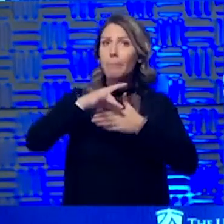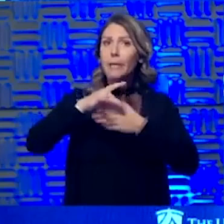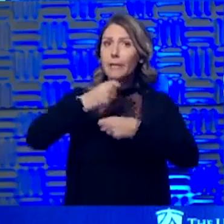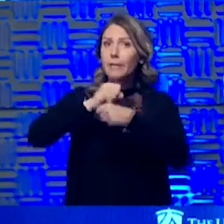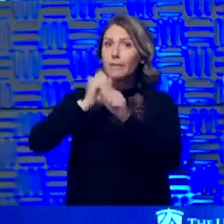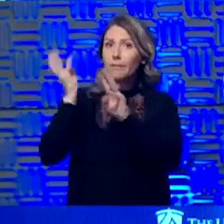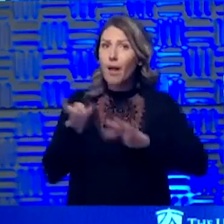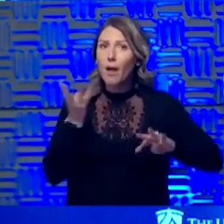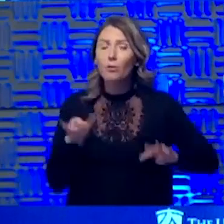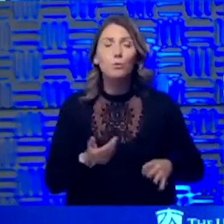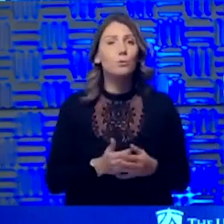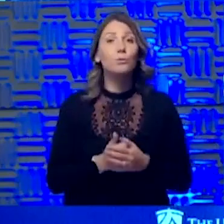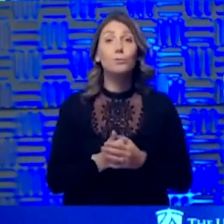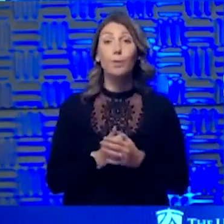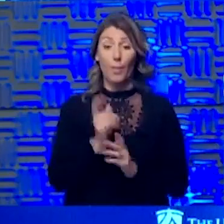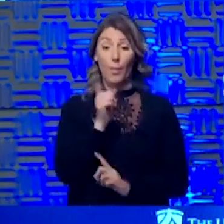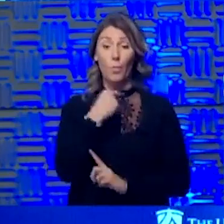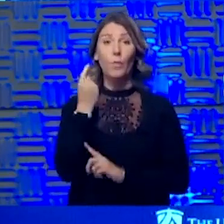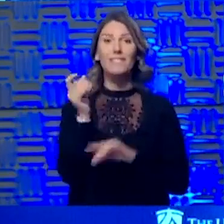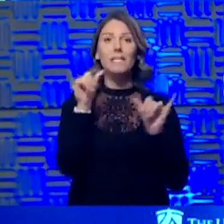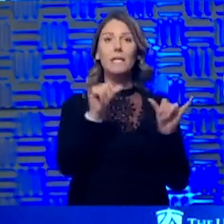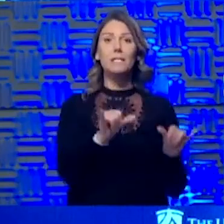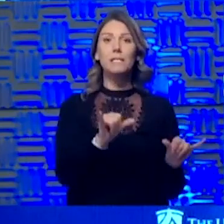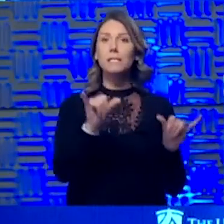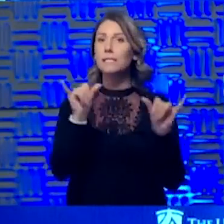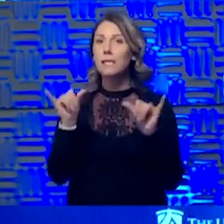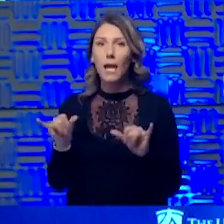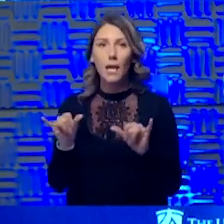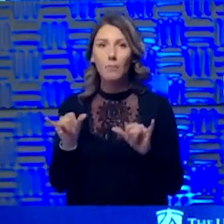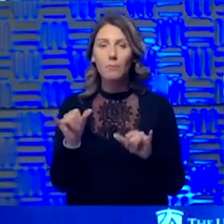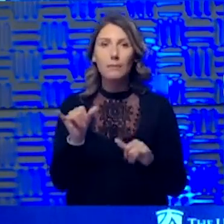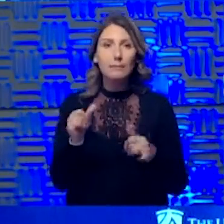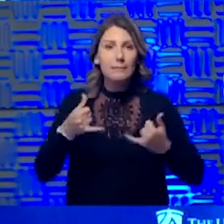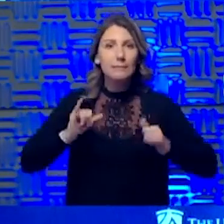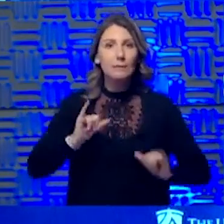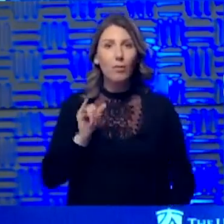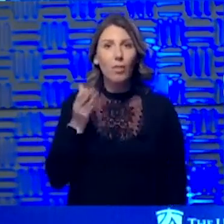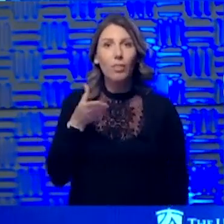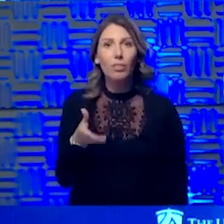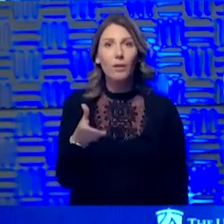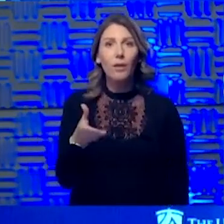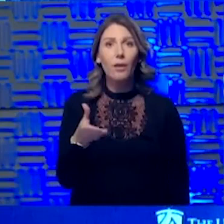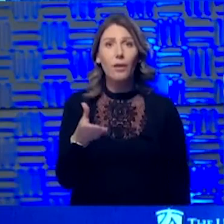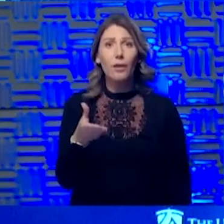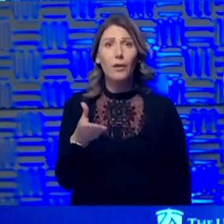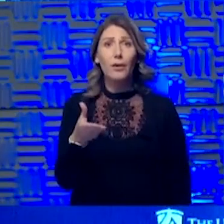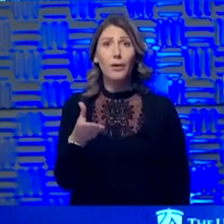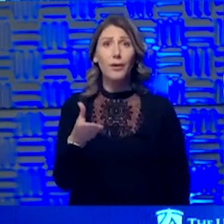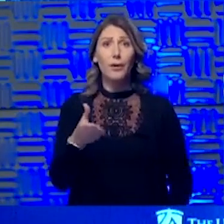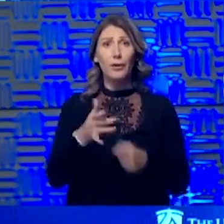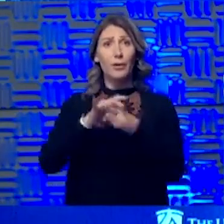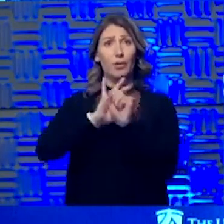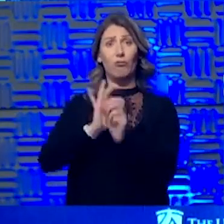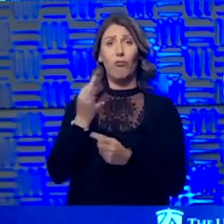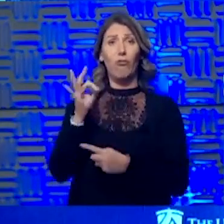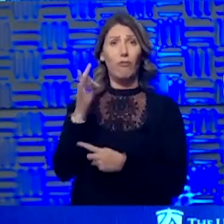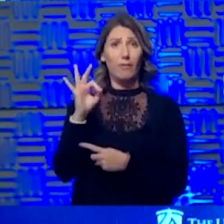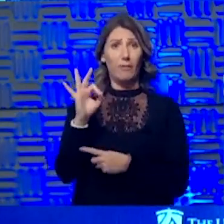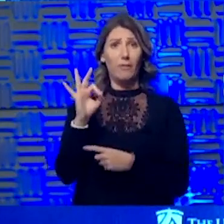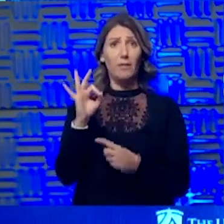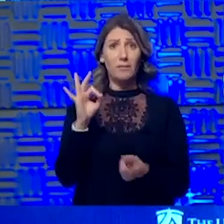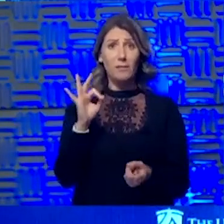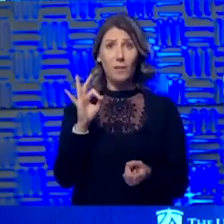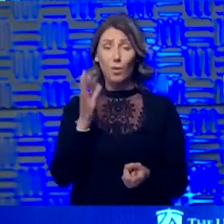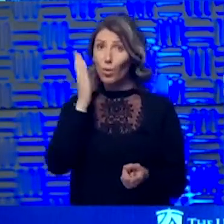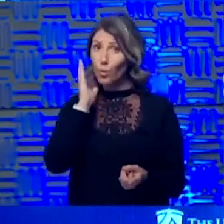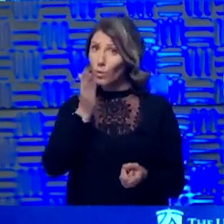The risk is still the same risk. It's still there. And I think COVID's still going to be around SARS-CoV-2 and thus COVID is still